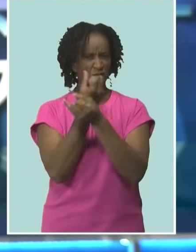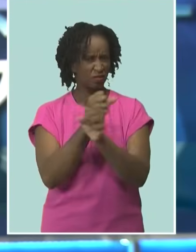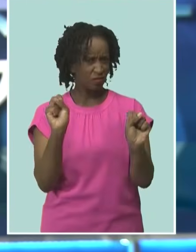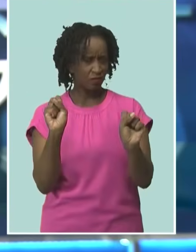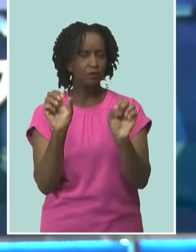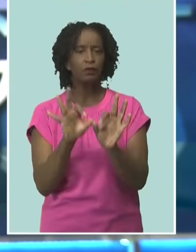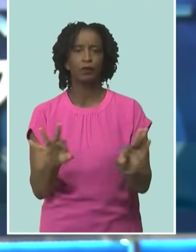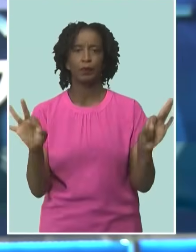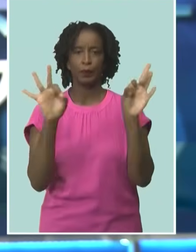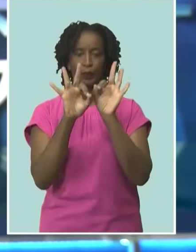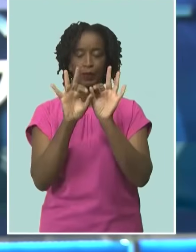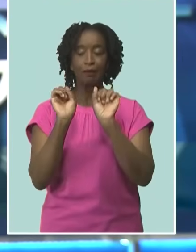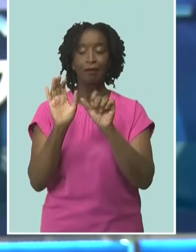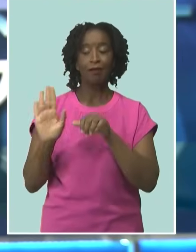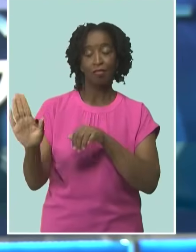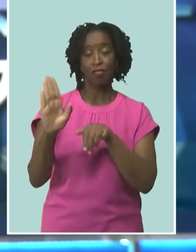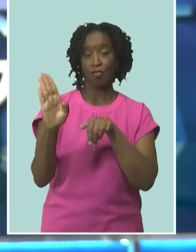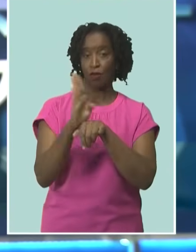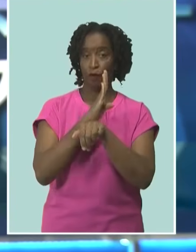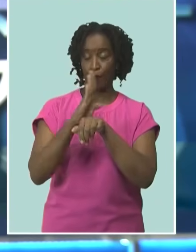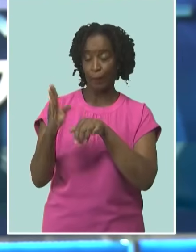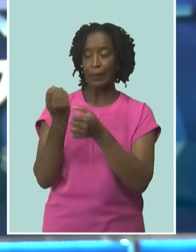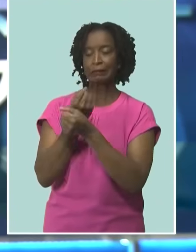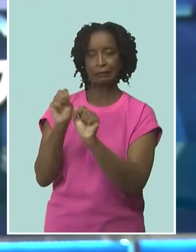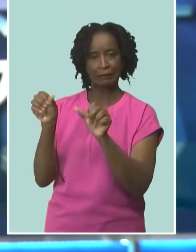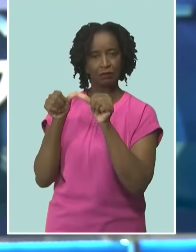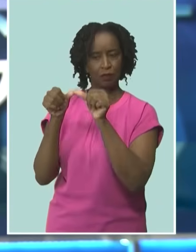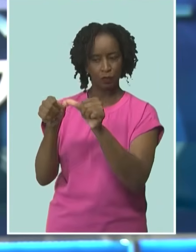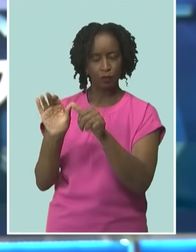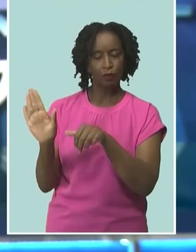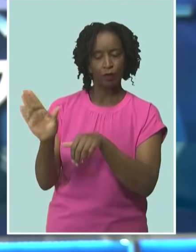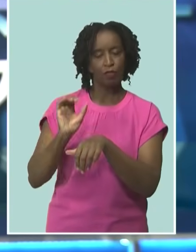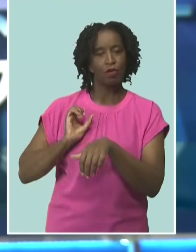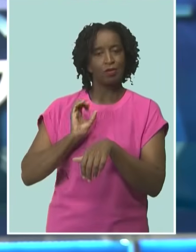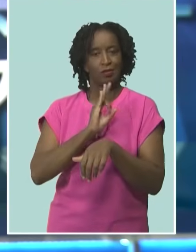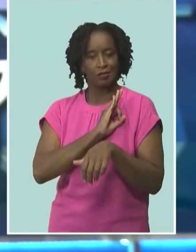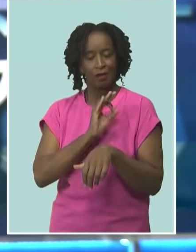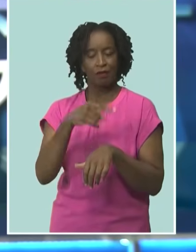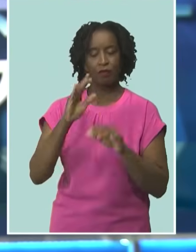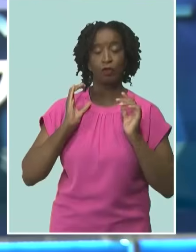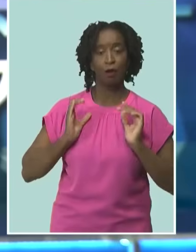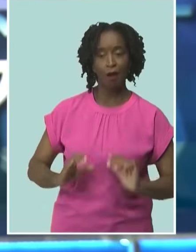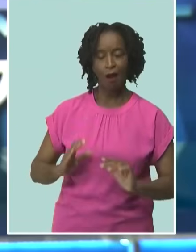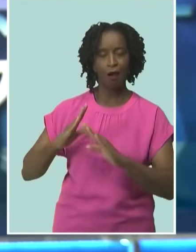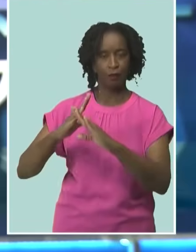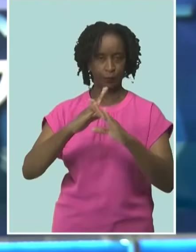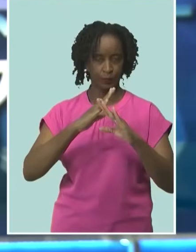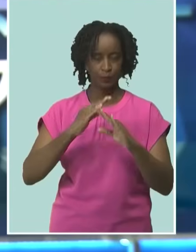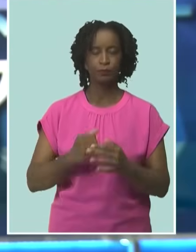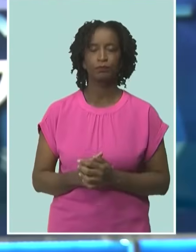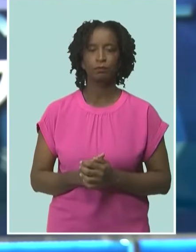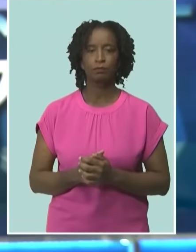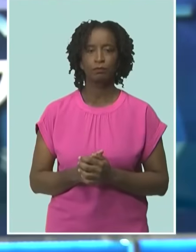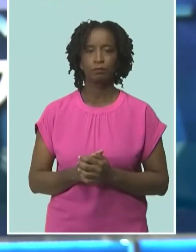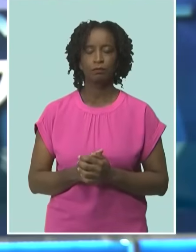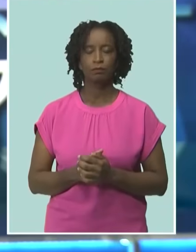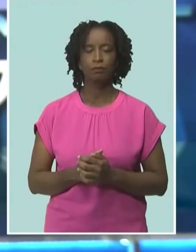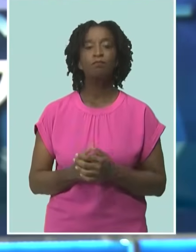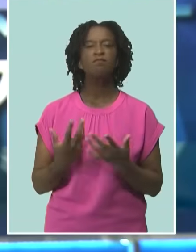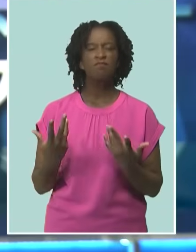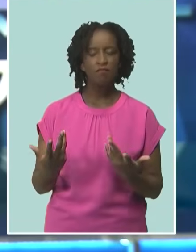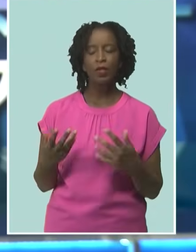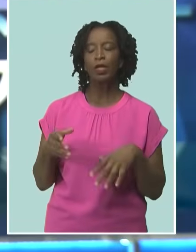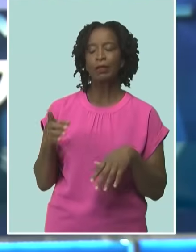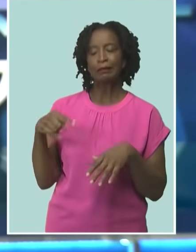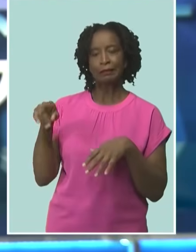safeguard their operations and the lives of workers and patrons. This comes as inspections reveal progress, but also lingering challenges.